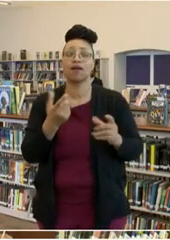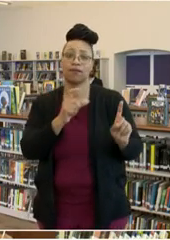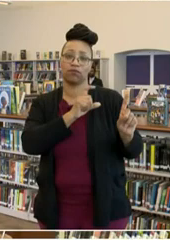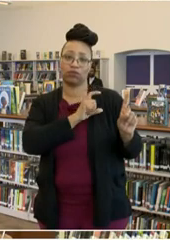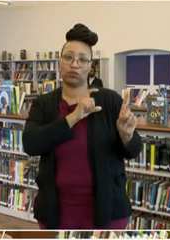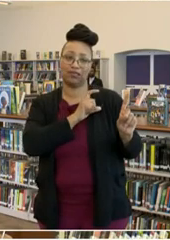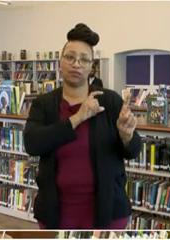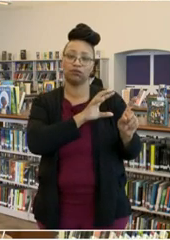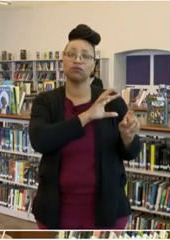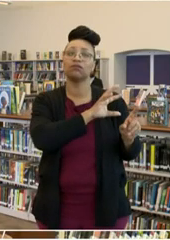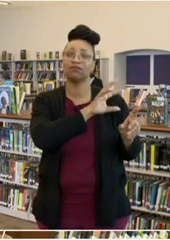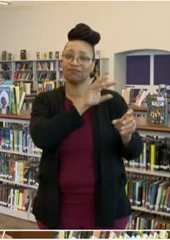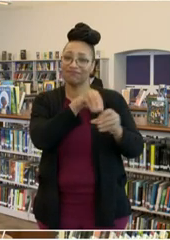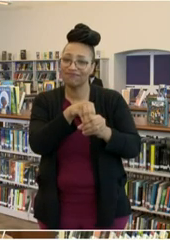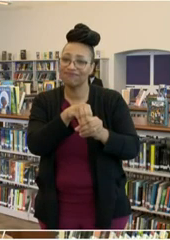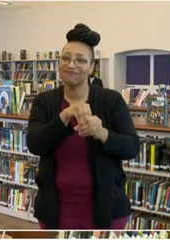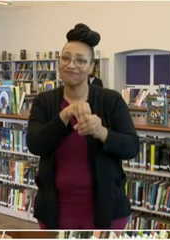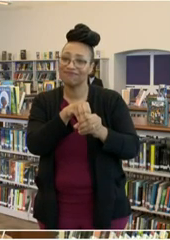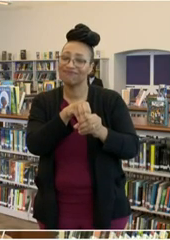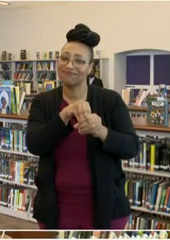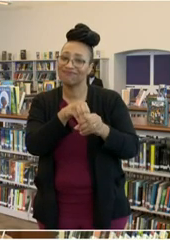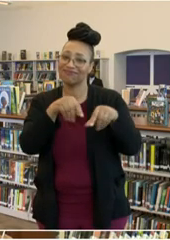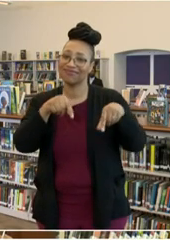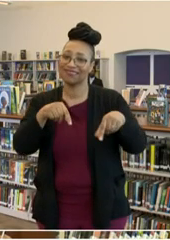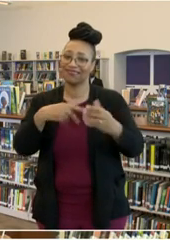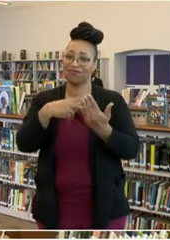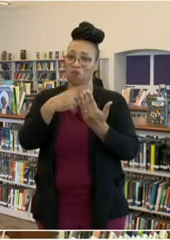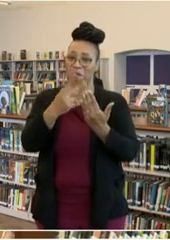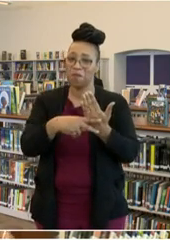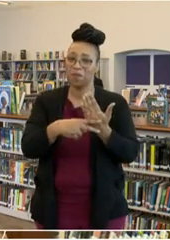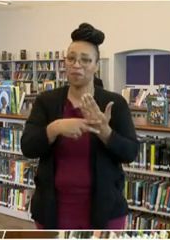Yes. I got one off topic for Dr. Grant.